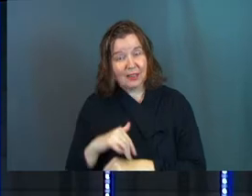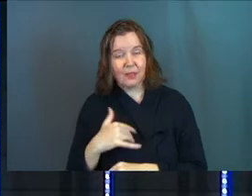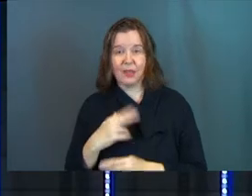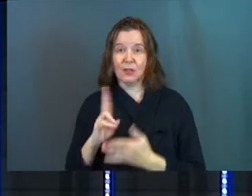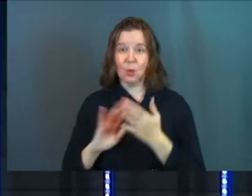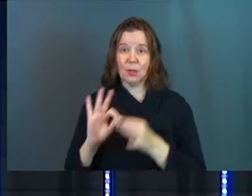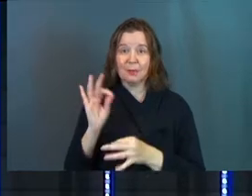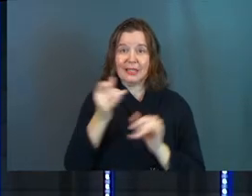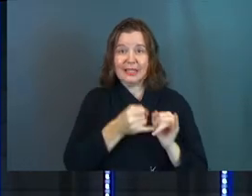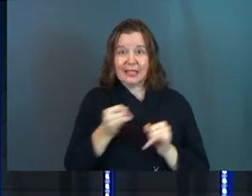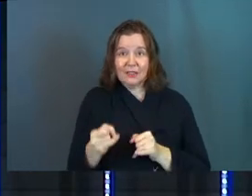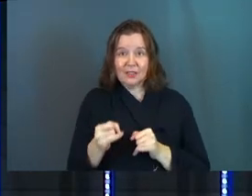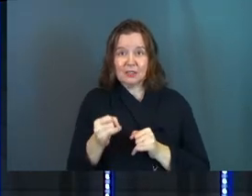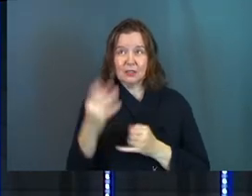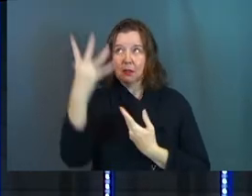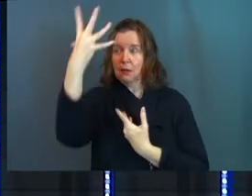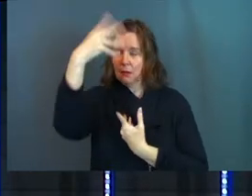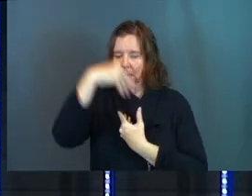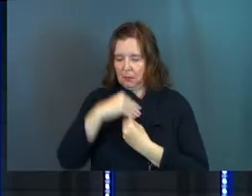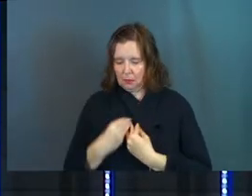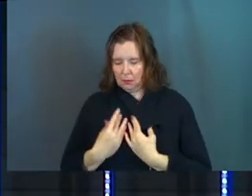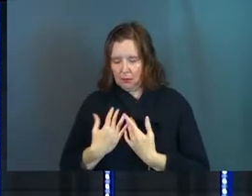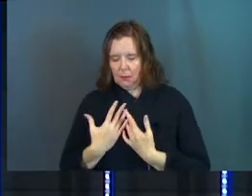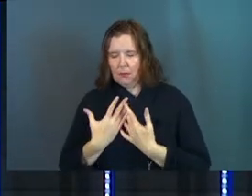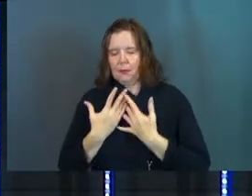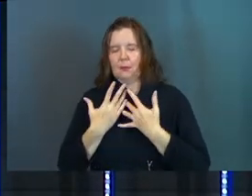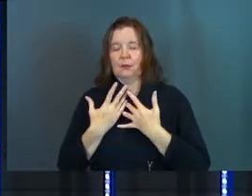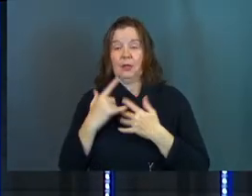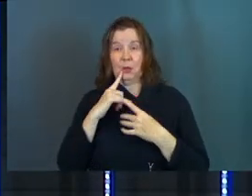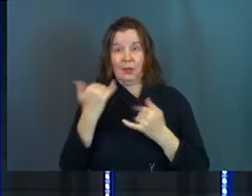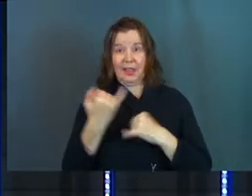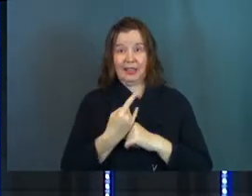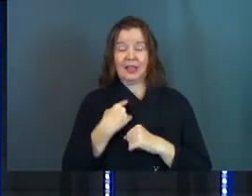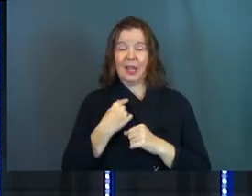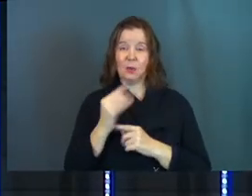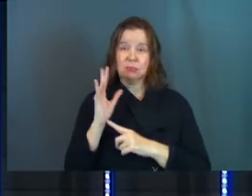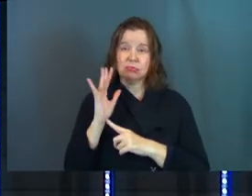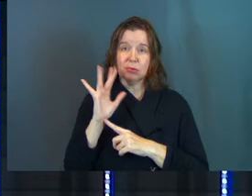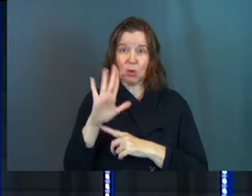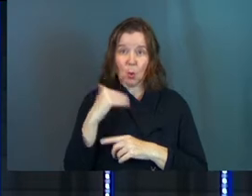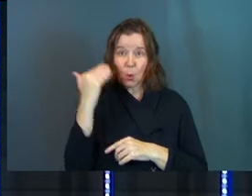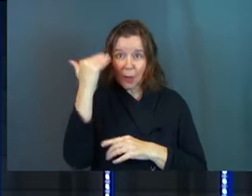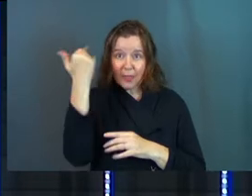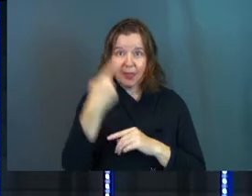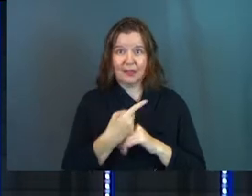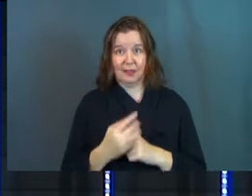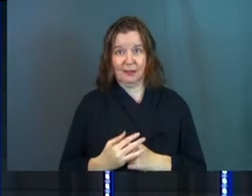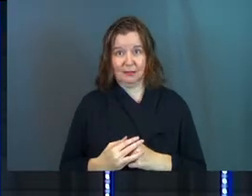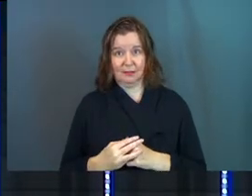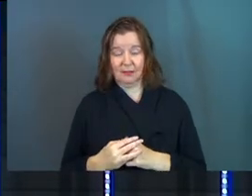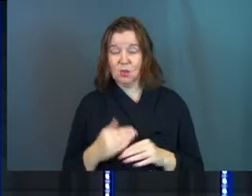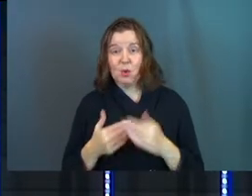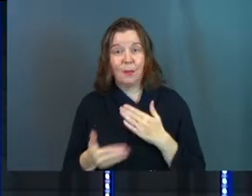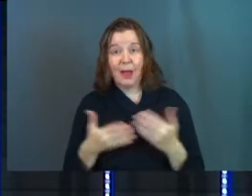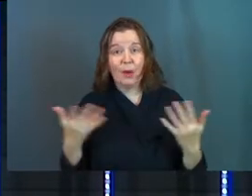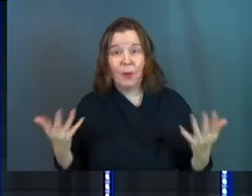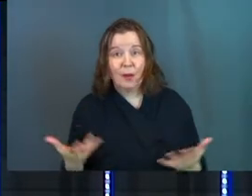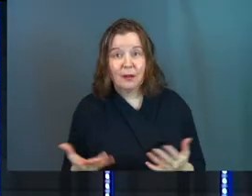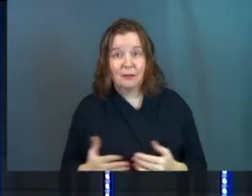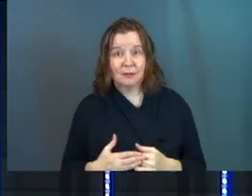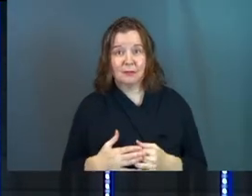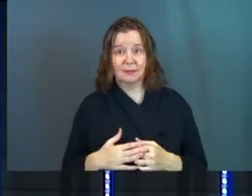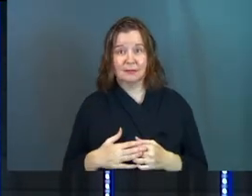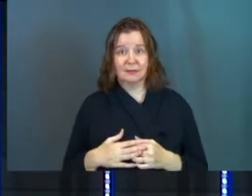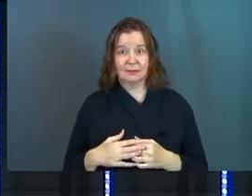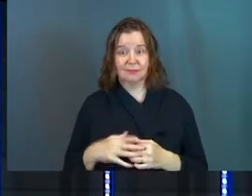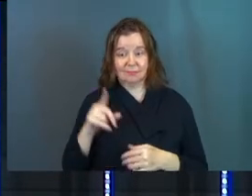That's the Holy Spirit individually would bring that to them. If you were there that day, there was a flame above your head that day. No matter what, it's